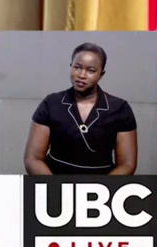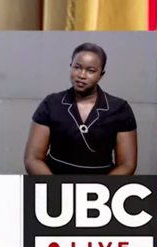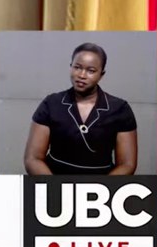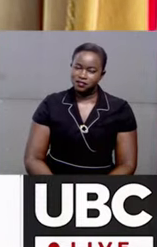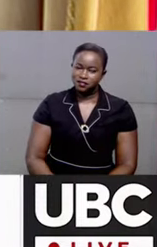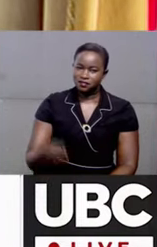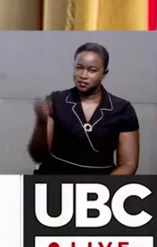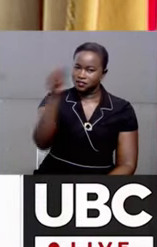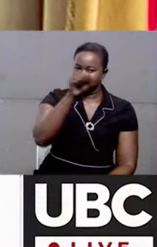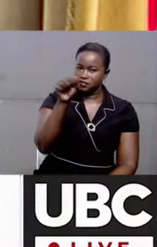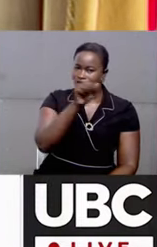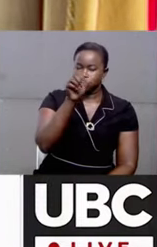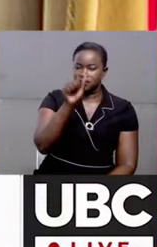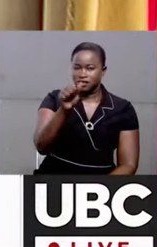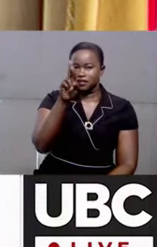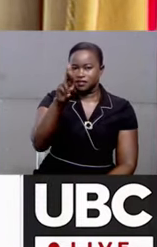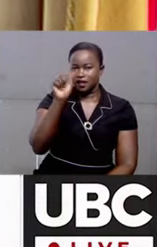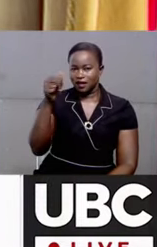Sarah.